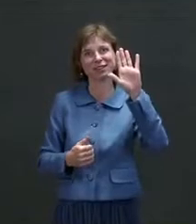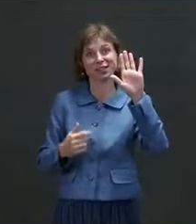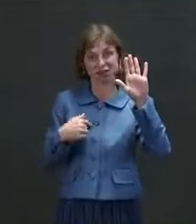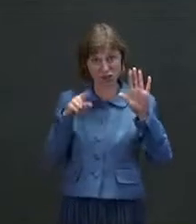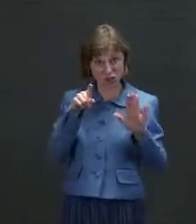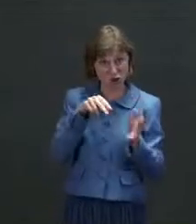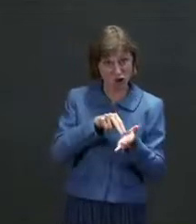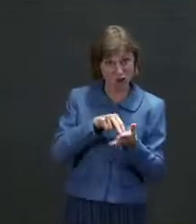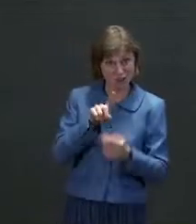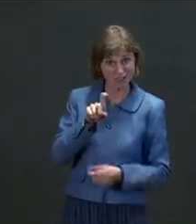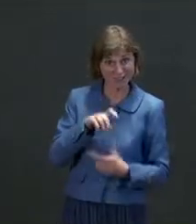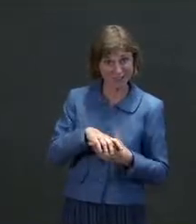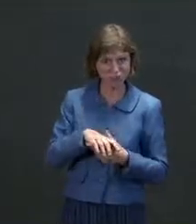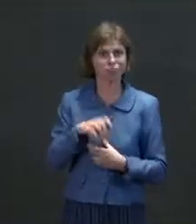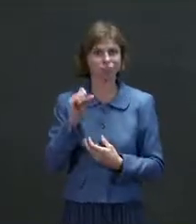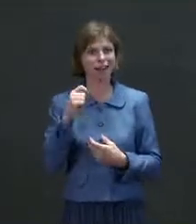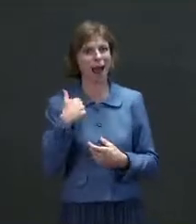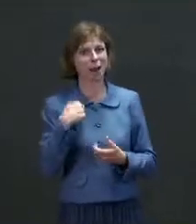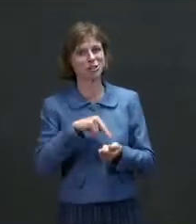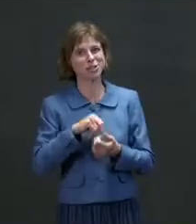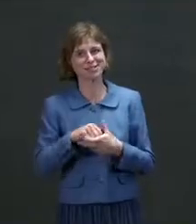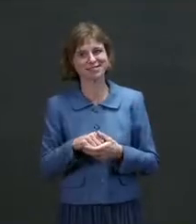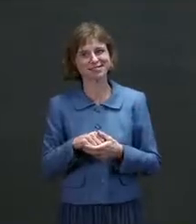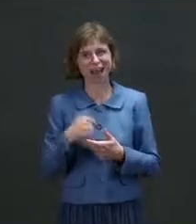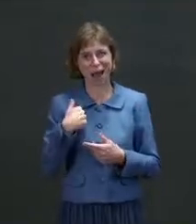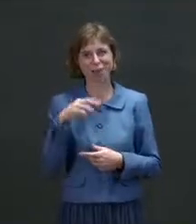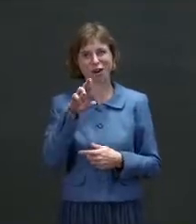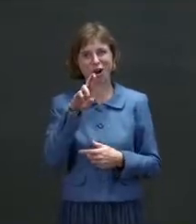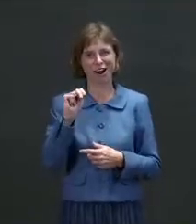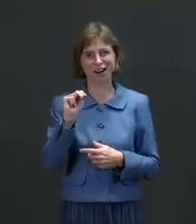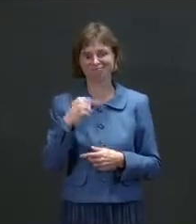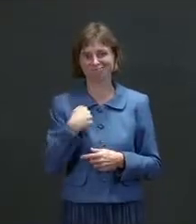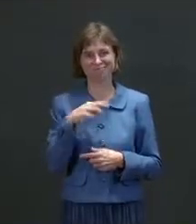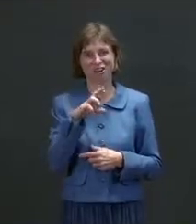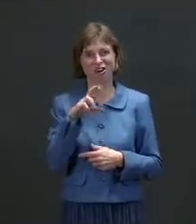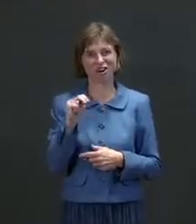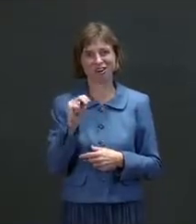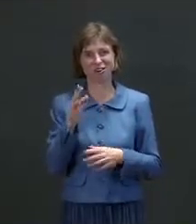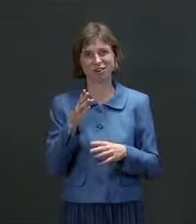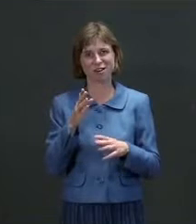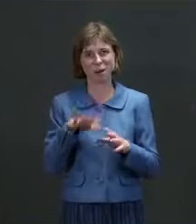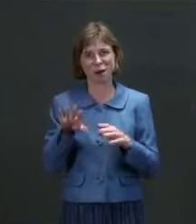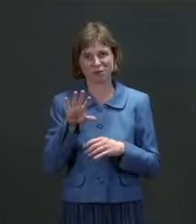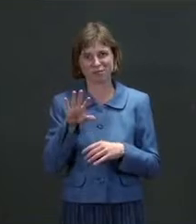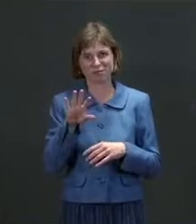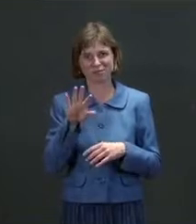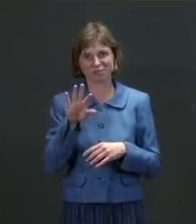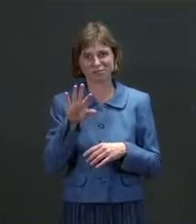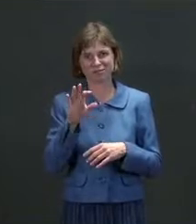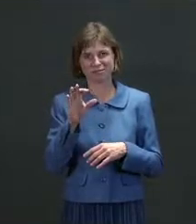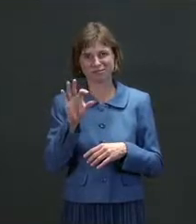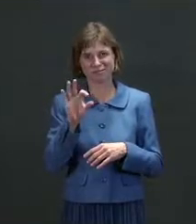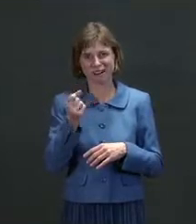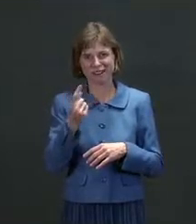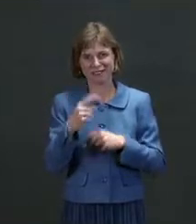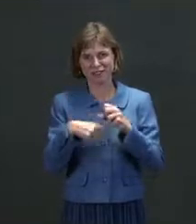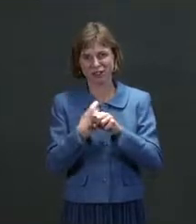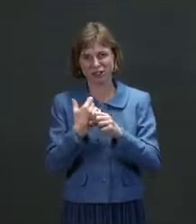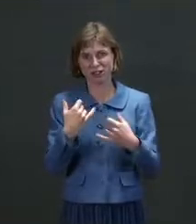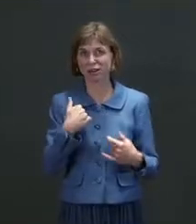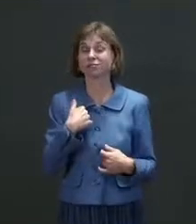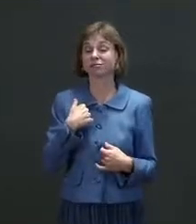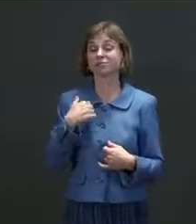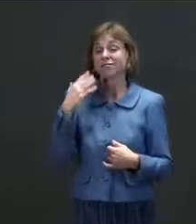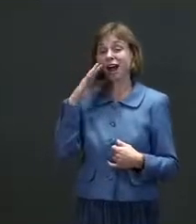nurse? I am. I'm a nurse. I'm an RN. I've been an RN for about 9 years now. Well, I know, having been a